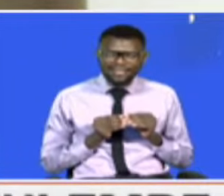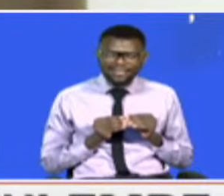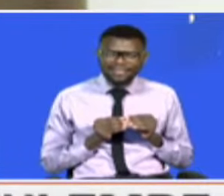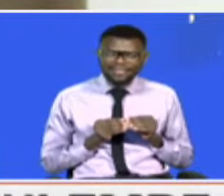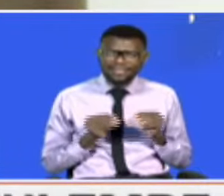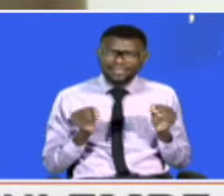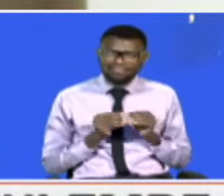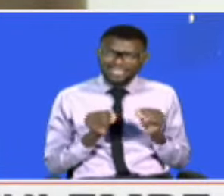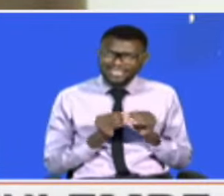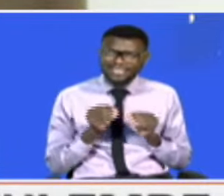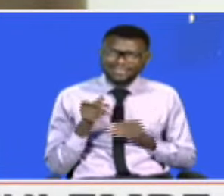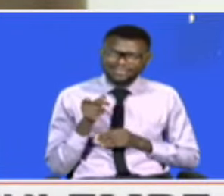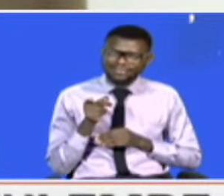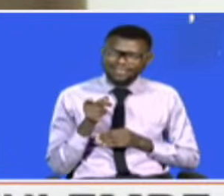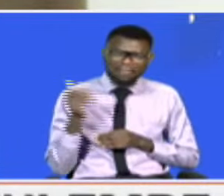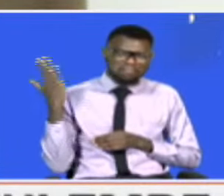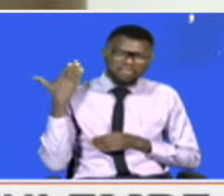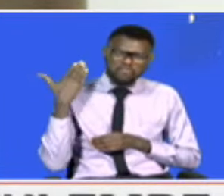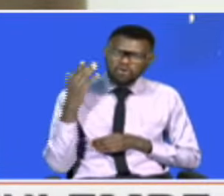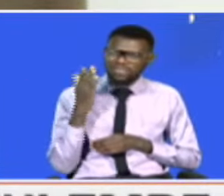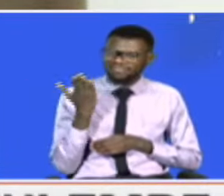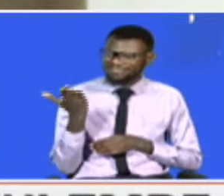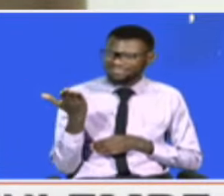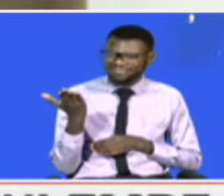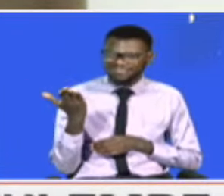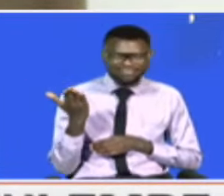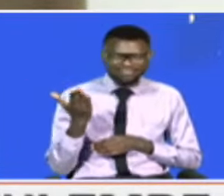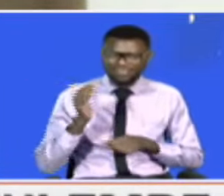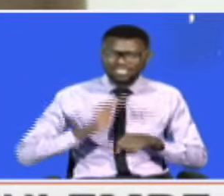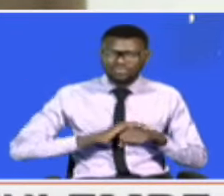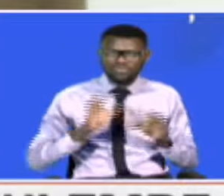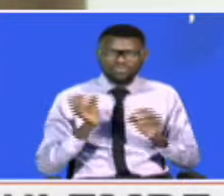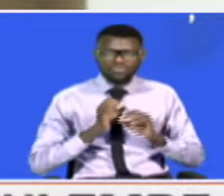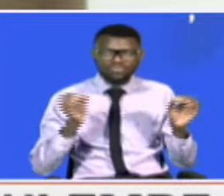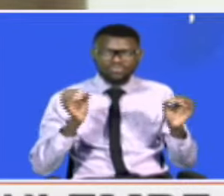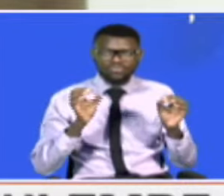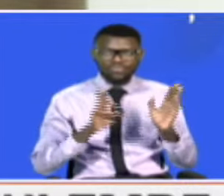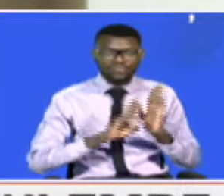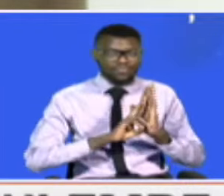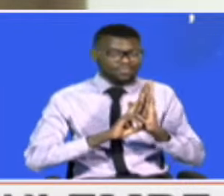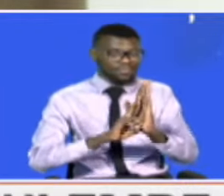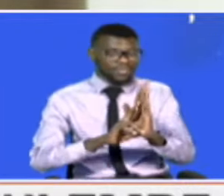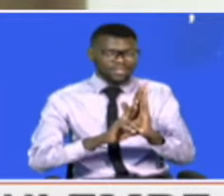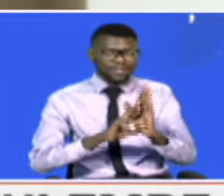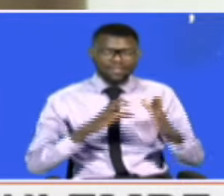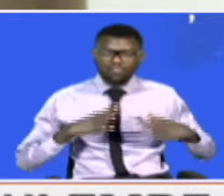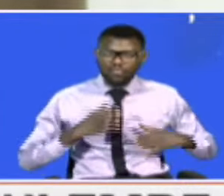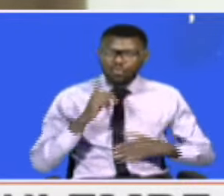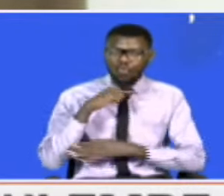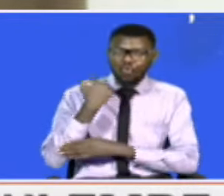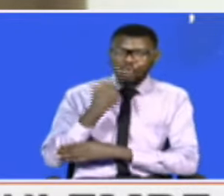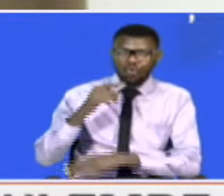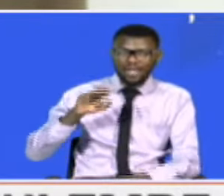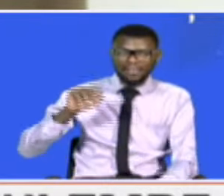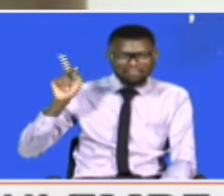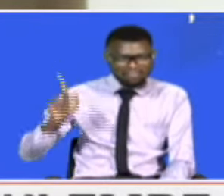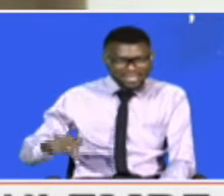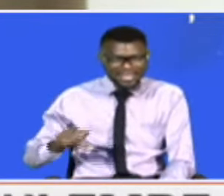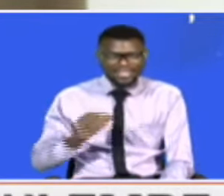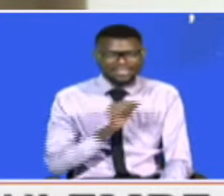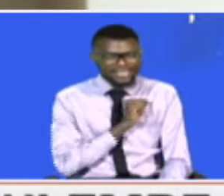flopped meeting because the representative of the people are the elected MPs, elected